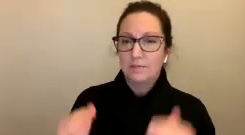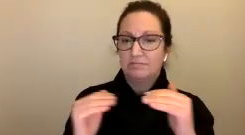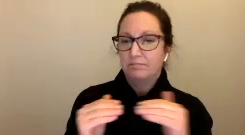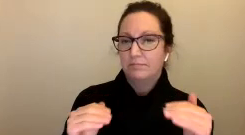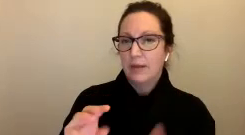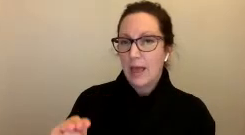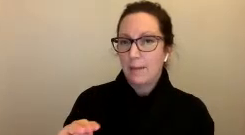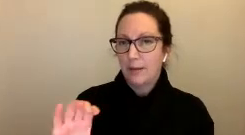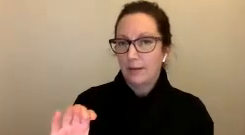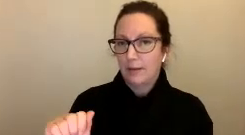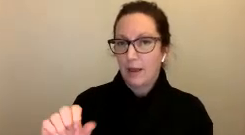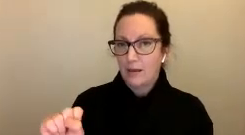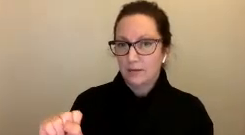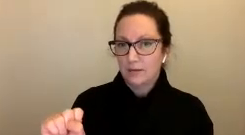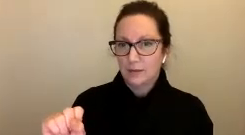MCAS. It's